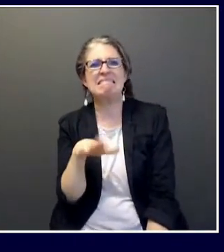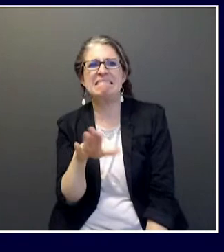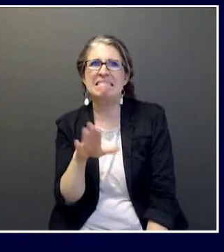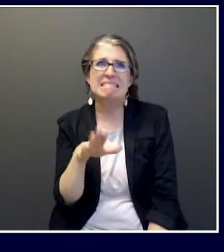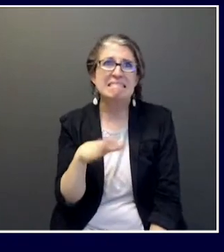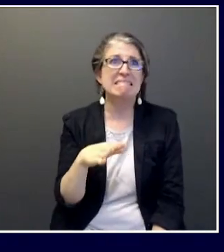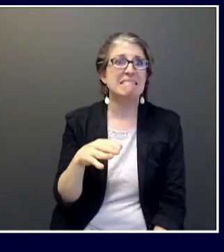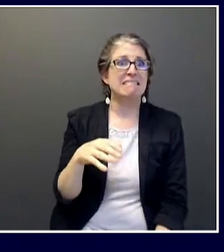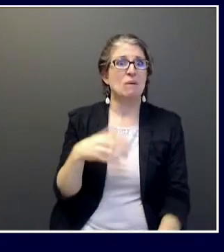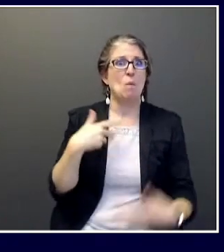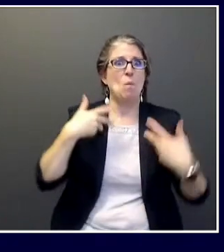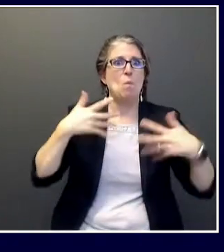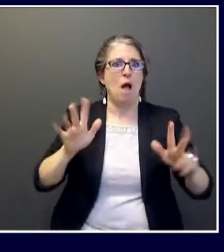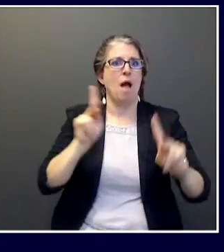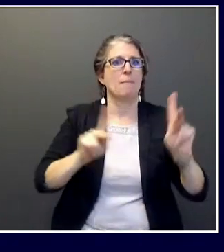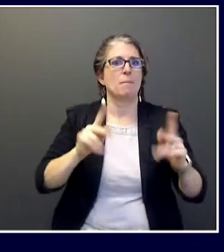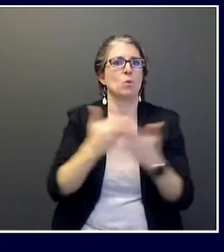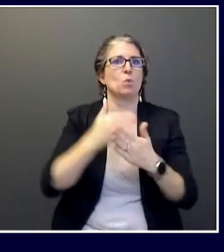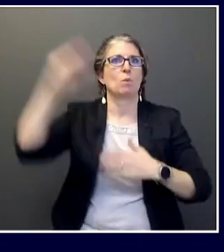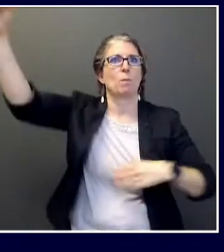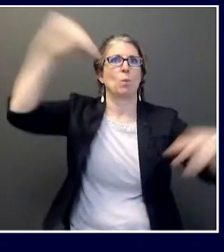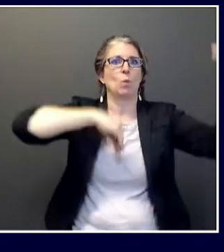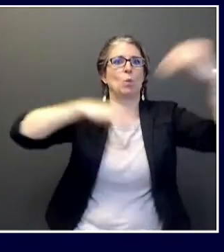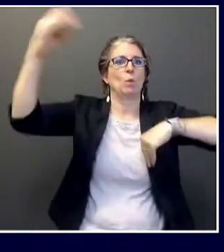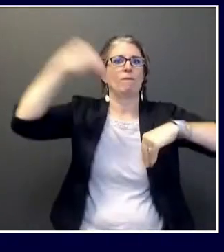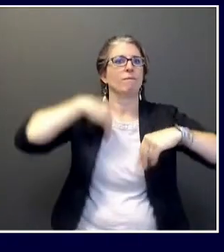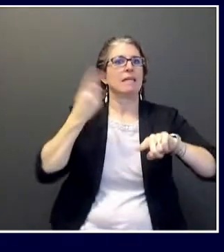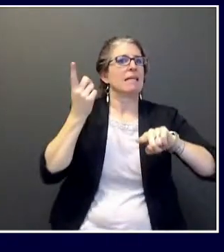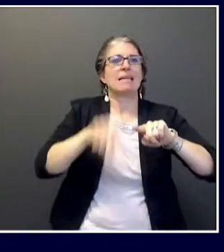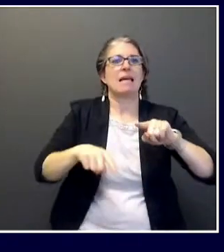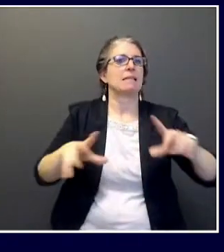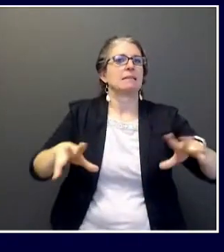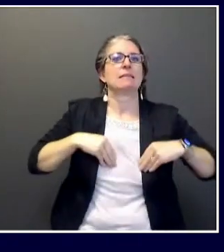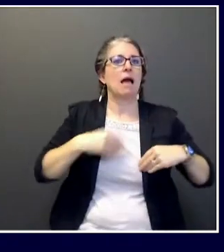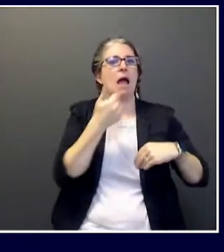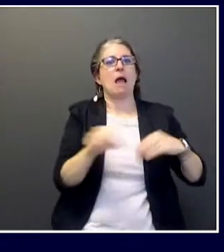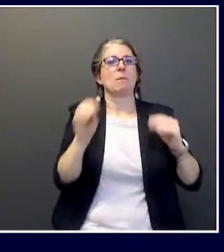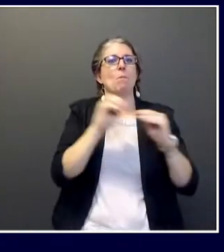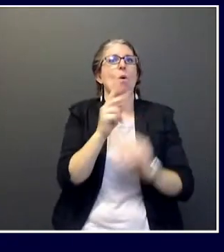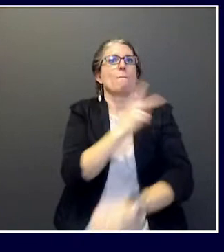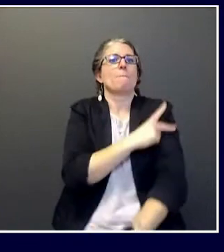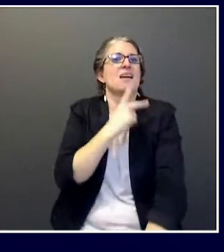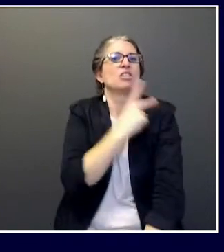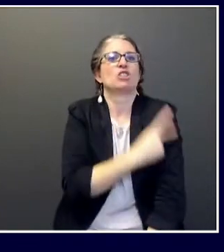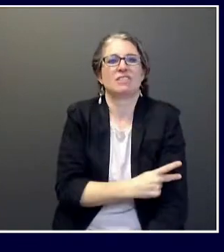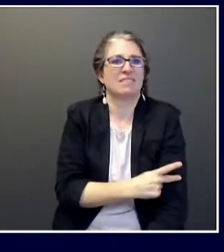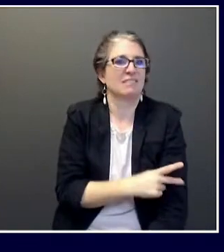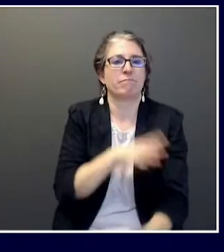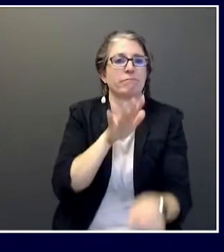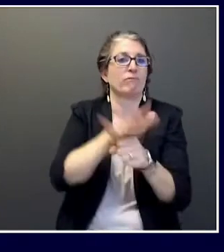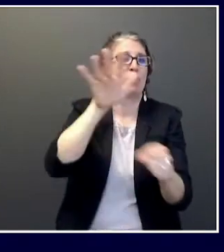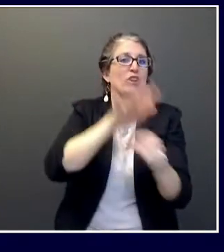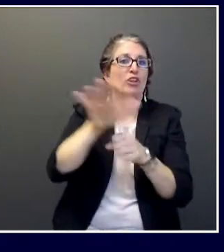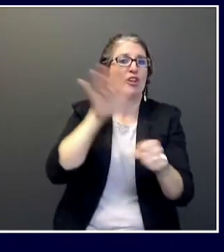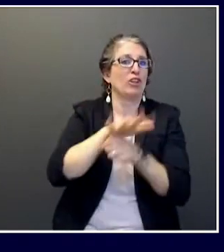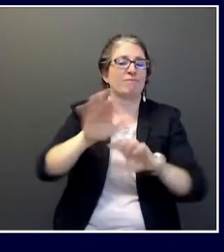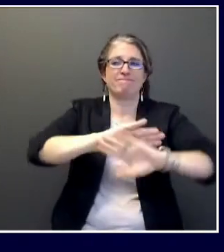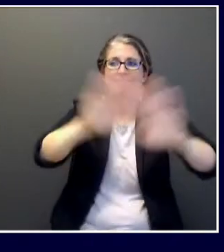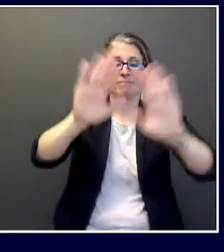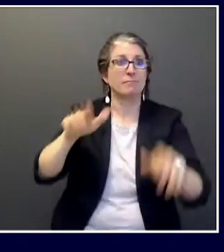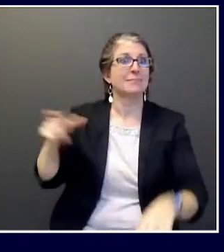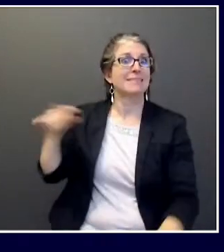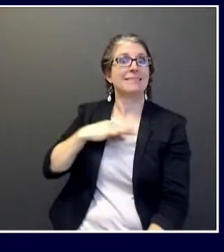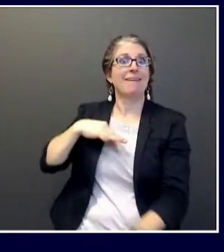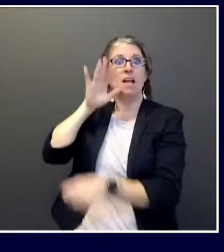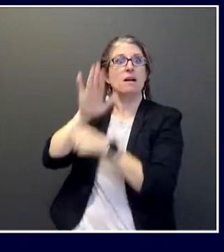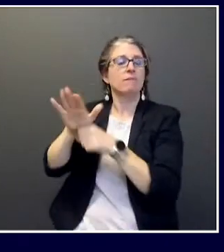as, they are looking at their staffing availability. We do have programs that, again, are quicker than others. A good example is